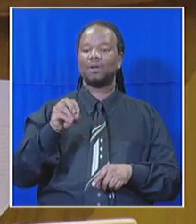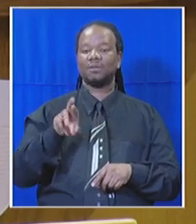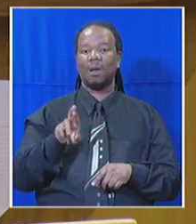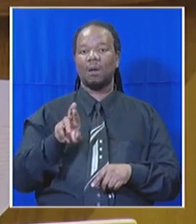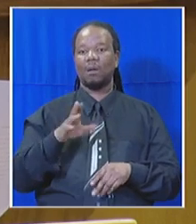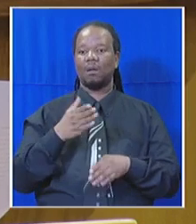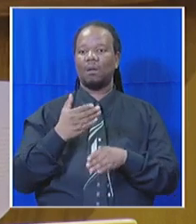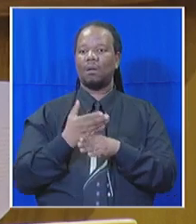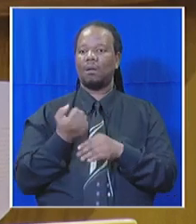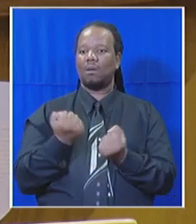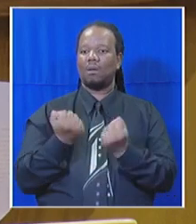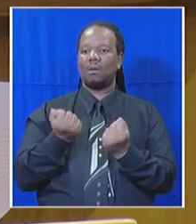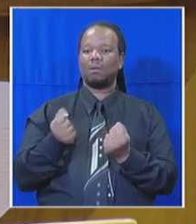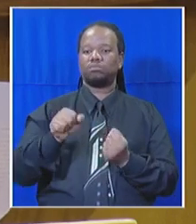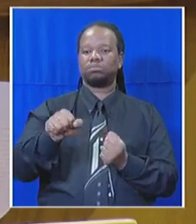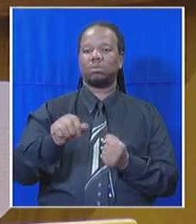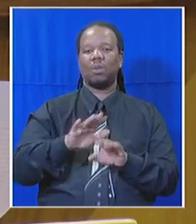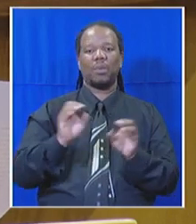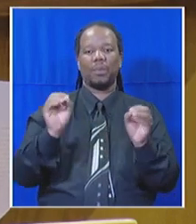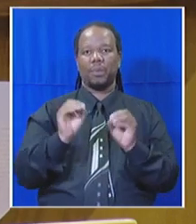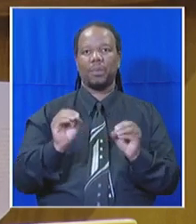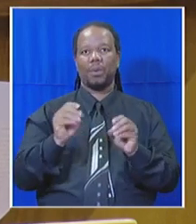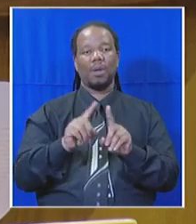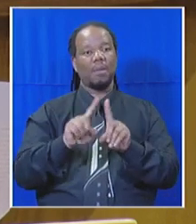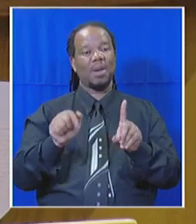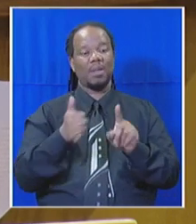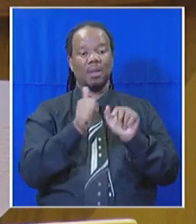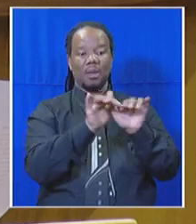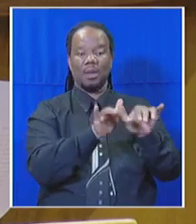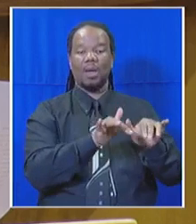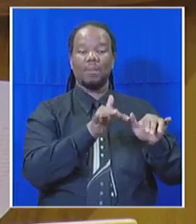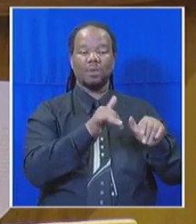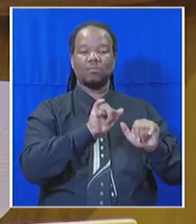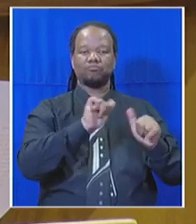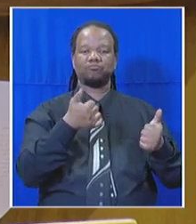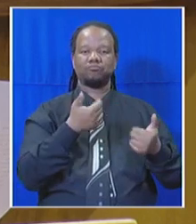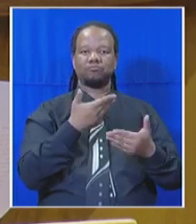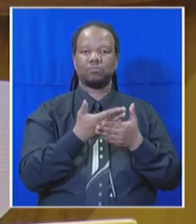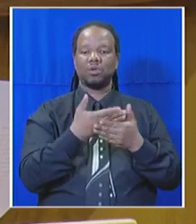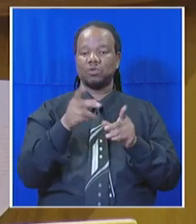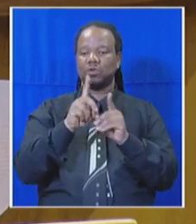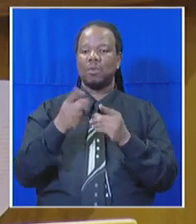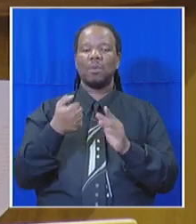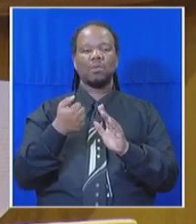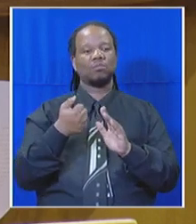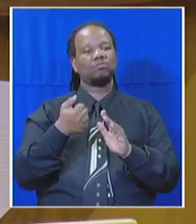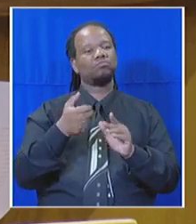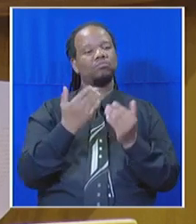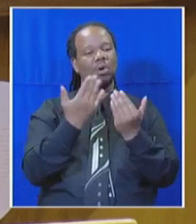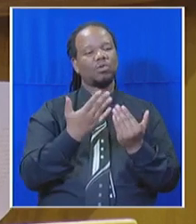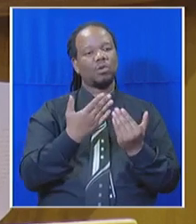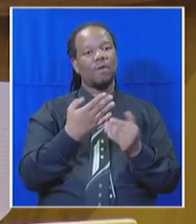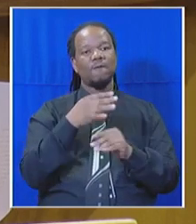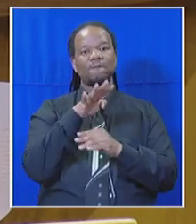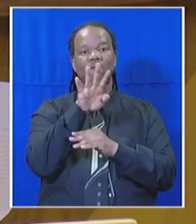as a result, Cabinet approved reduction of the department's budget by more than 400 million. For the department that